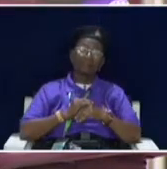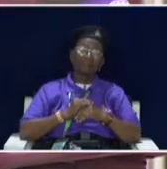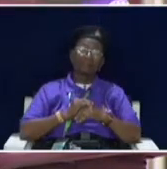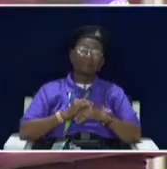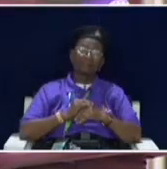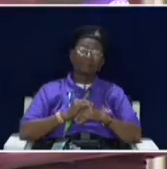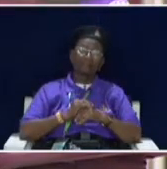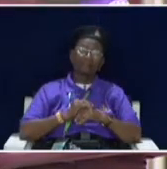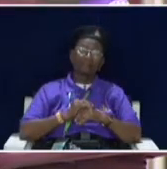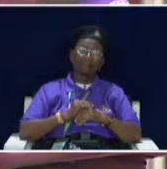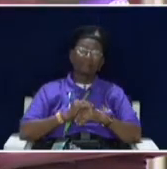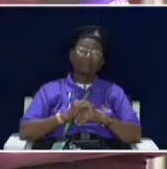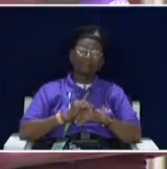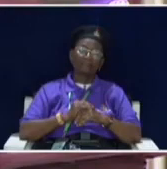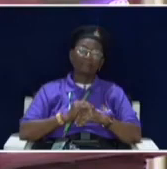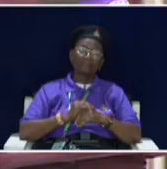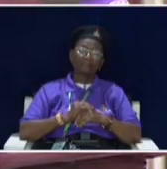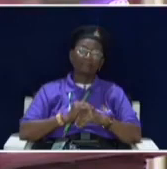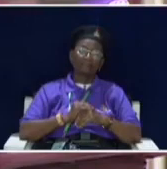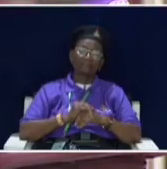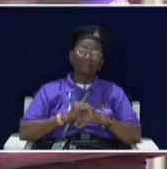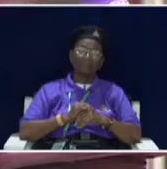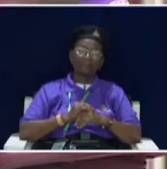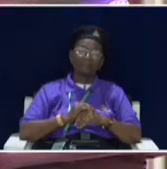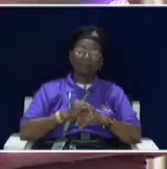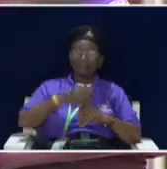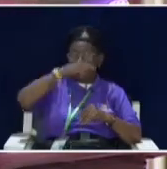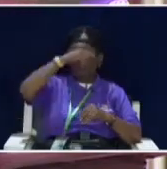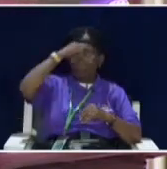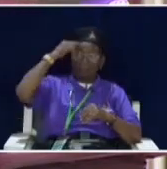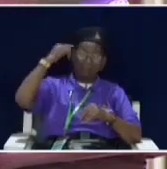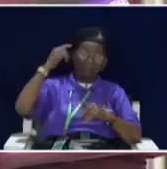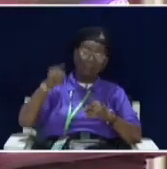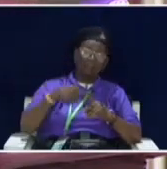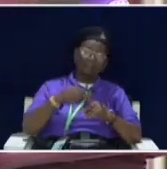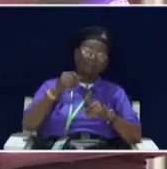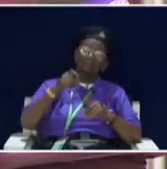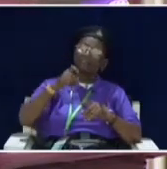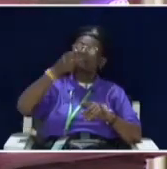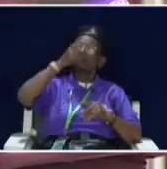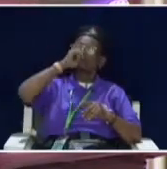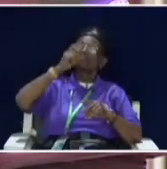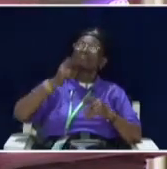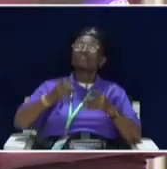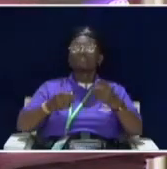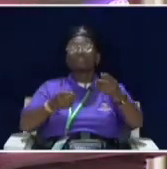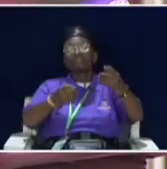You see, because when the eagle comes, nitori pe nigbati